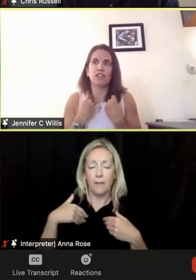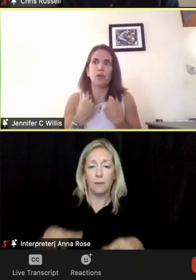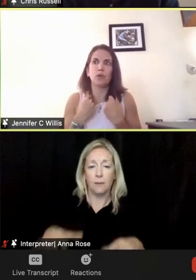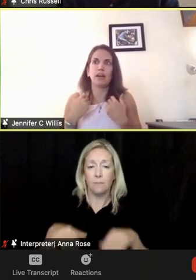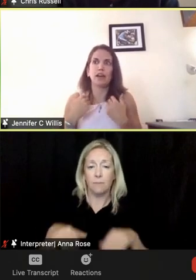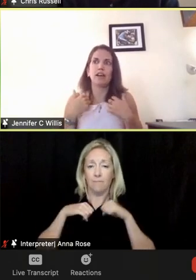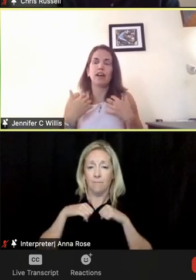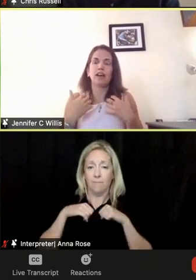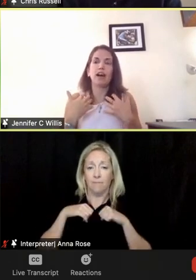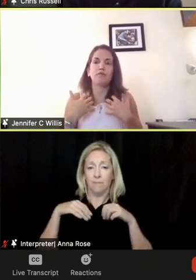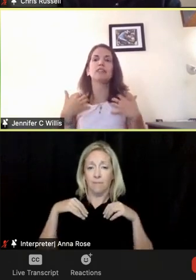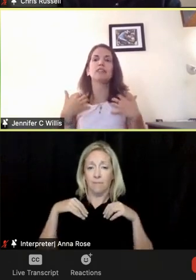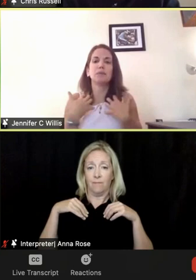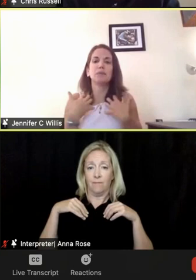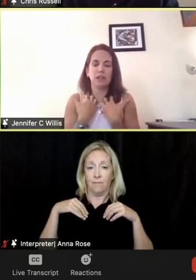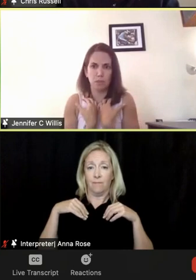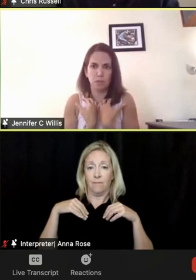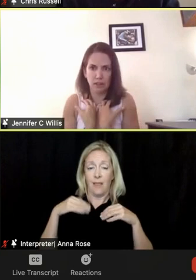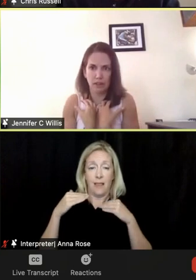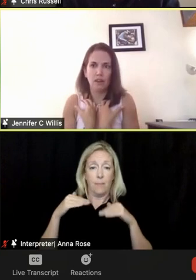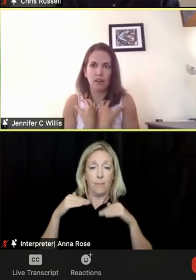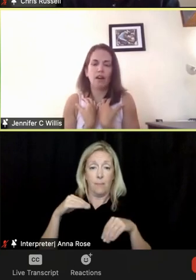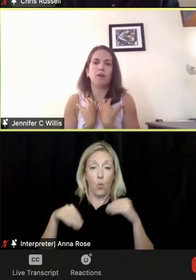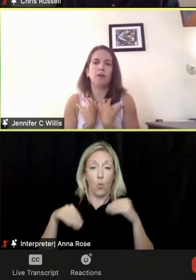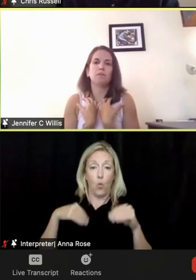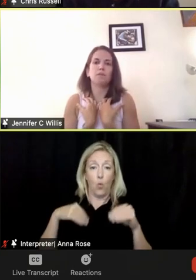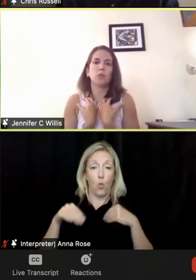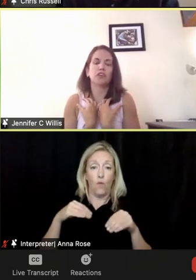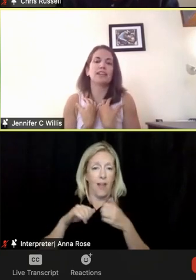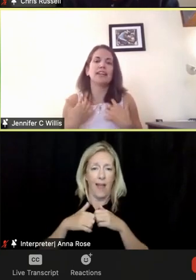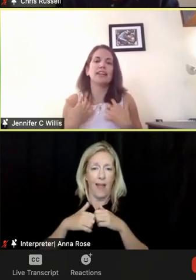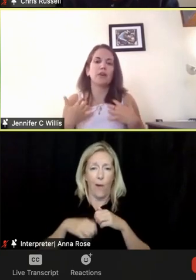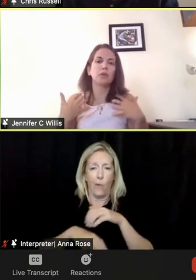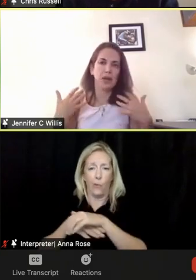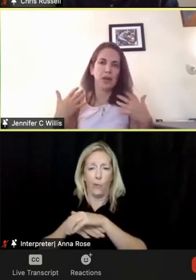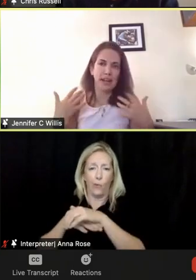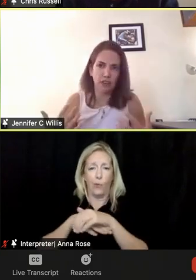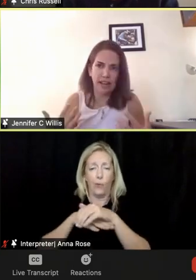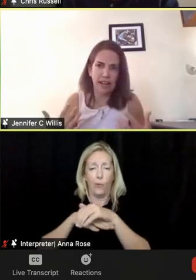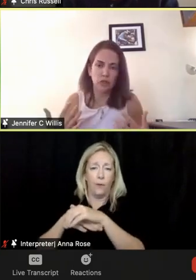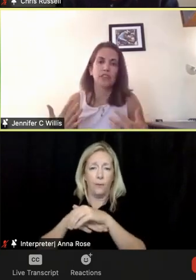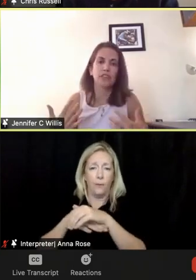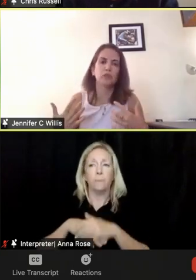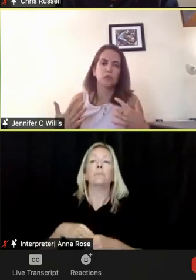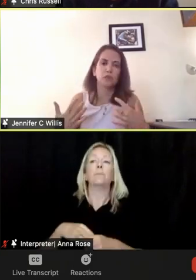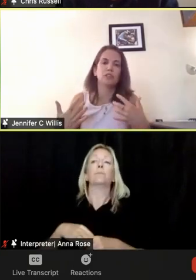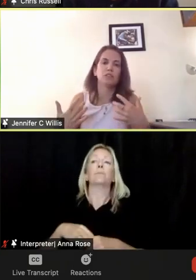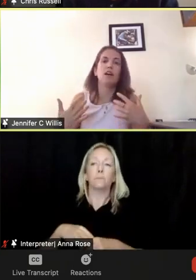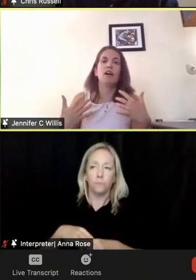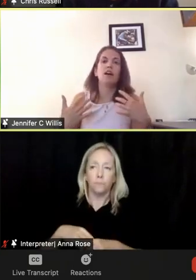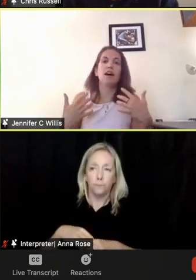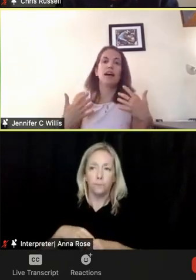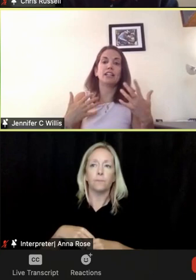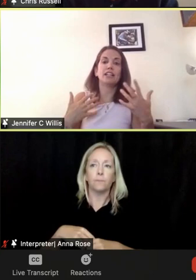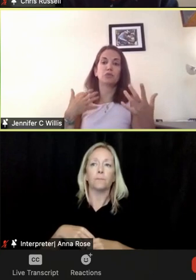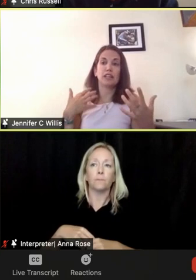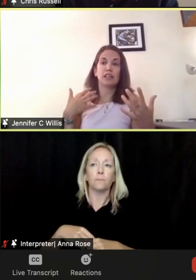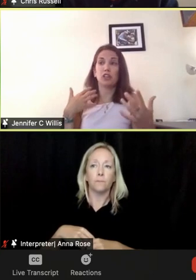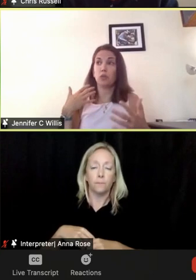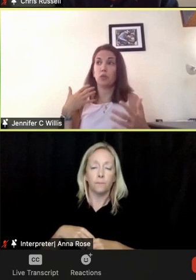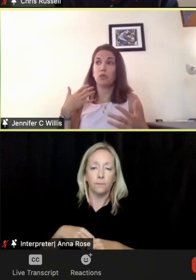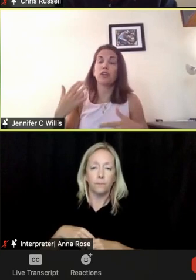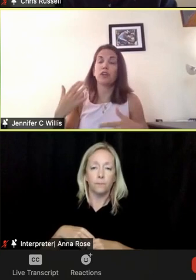can't, have very limited mobility with their hands, and how do we do hand under hand with those students? And